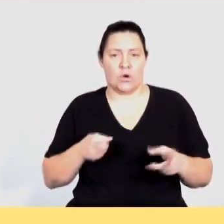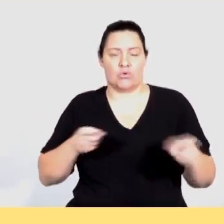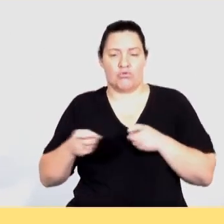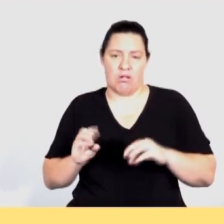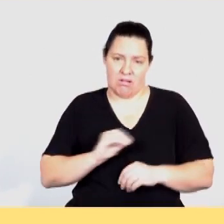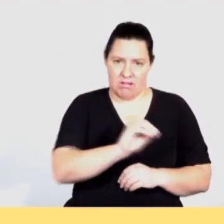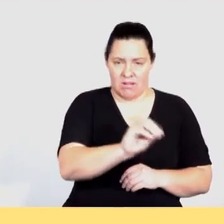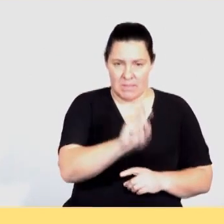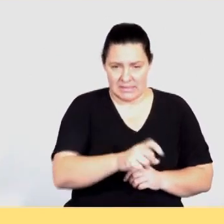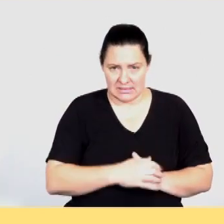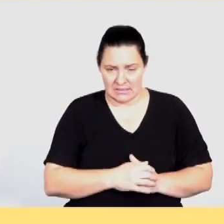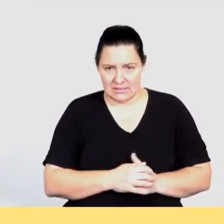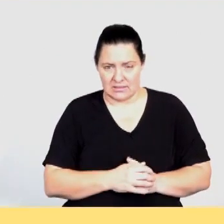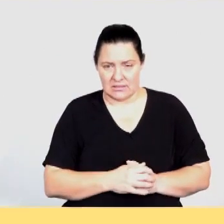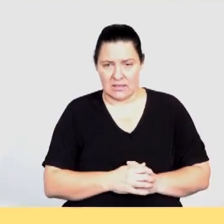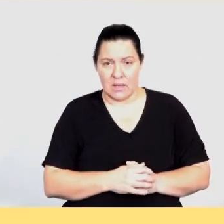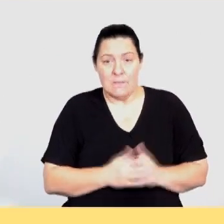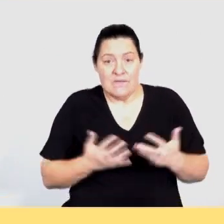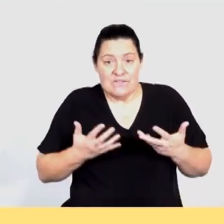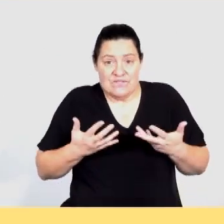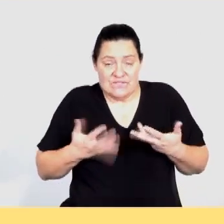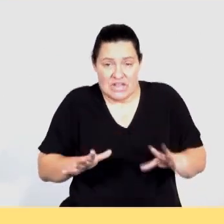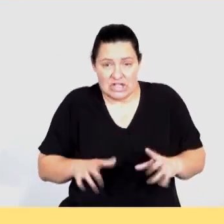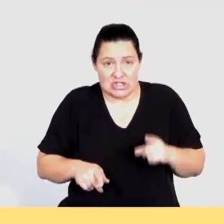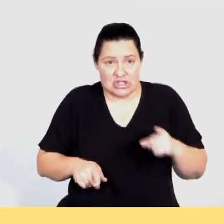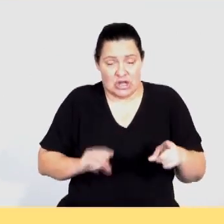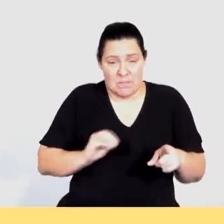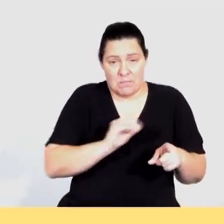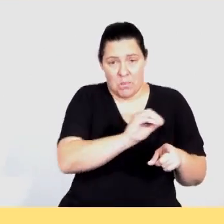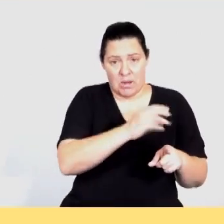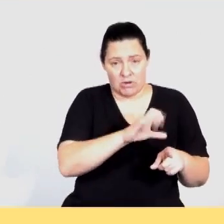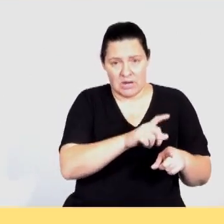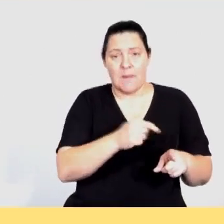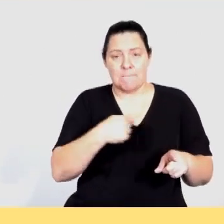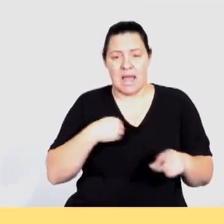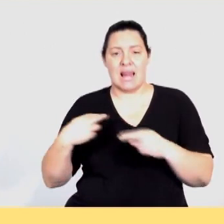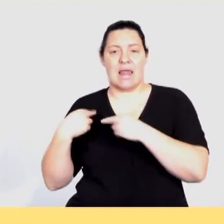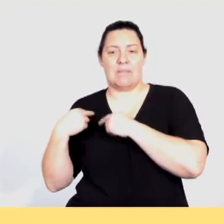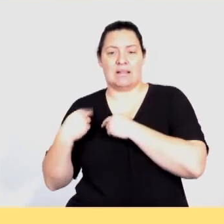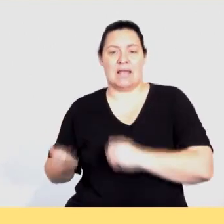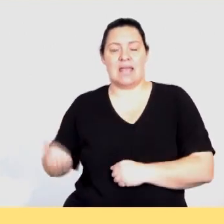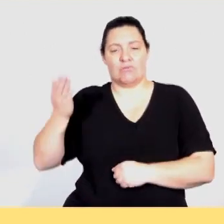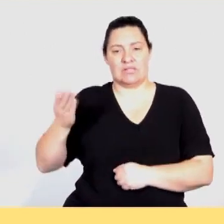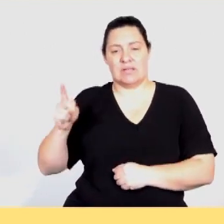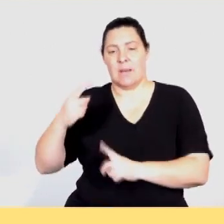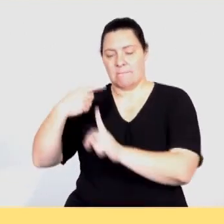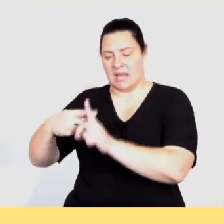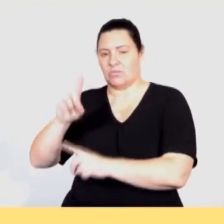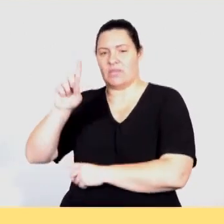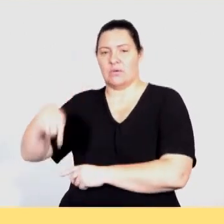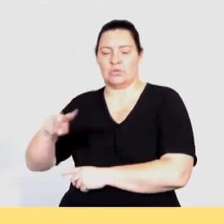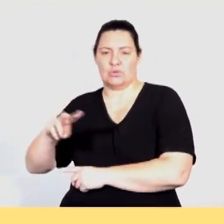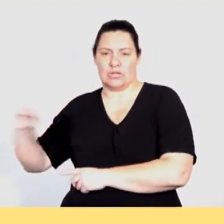creditors control. And then once I credit my creditors control, that means my liabilities are increasing